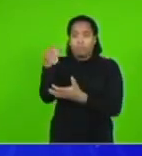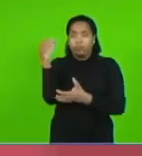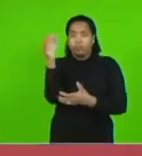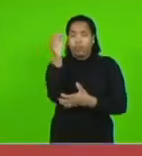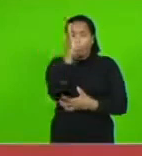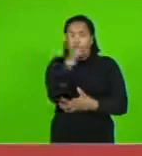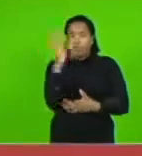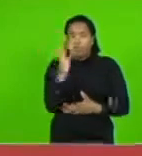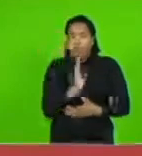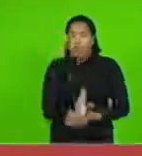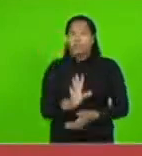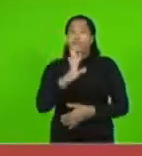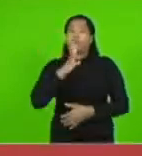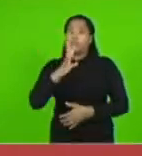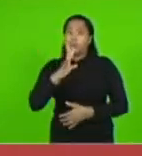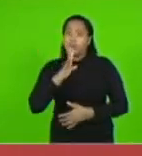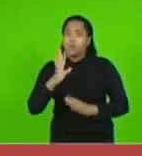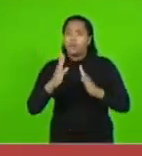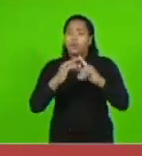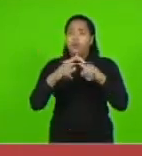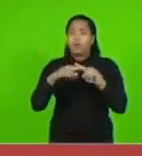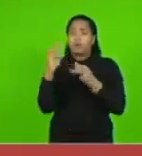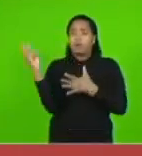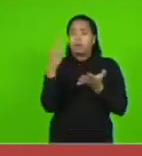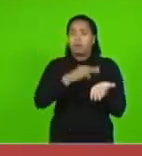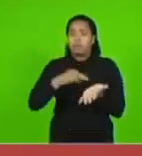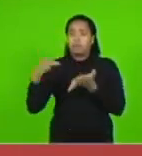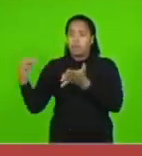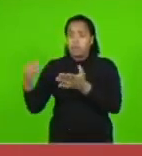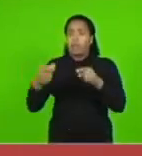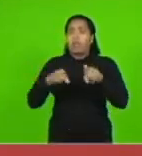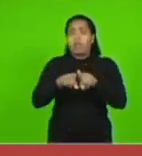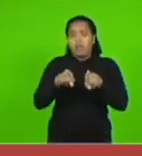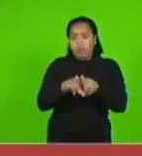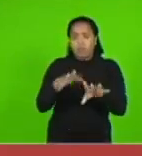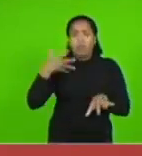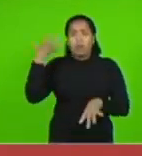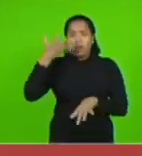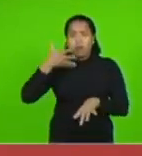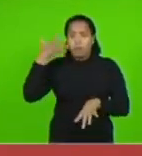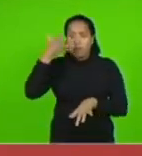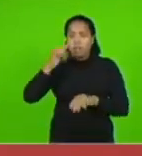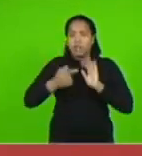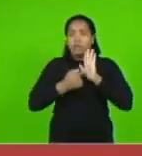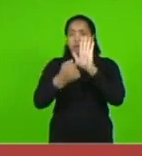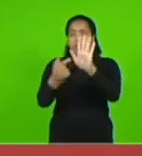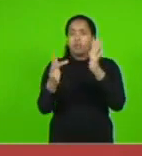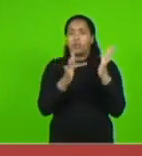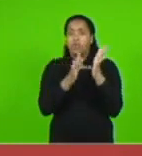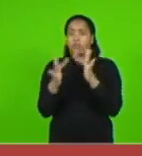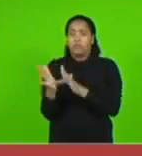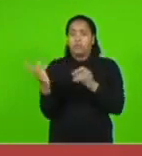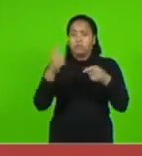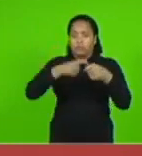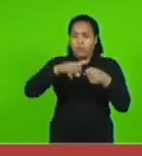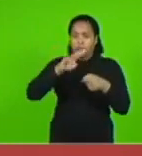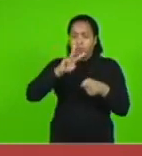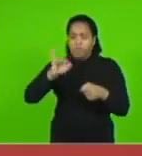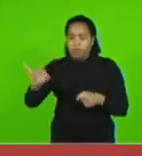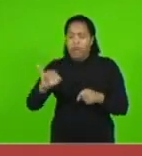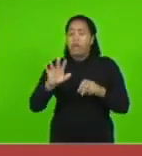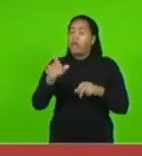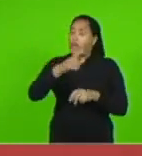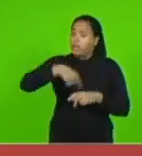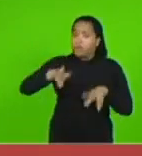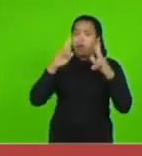and today the whole entire Brazil is learning more about our church and learning more about the message of the